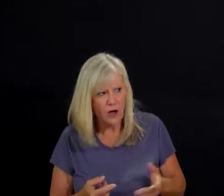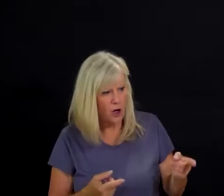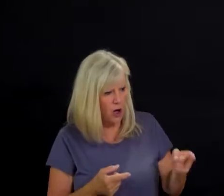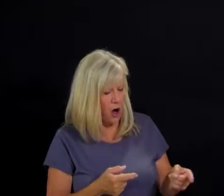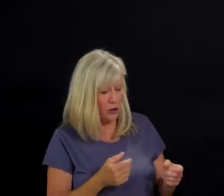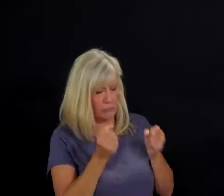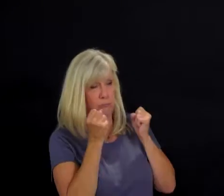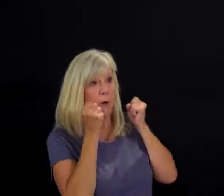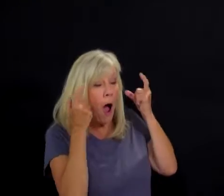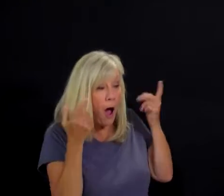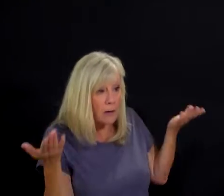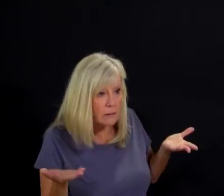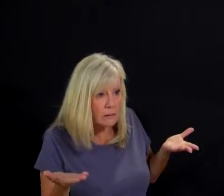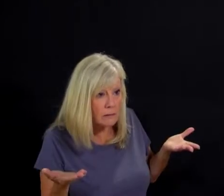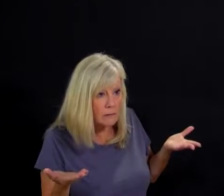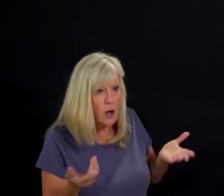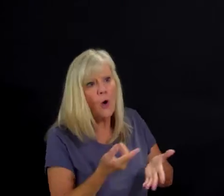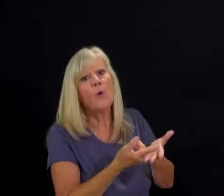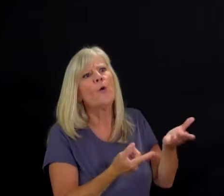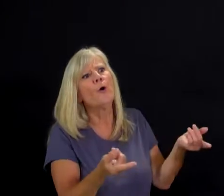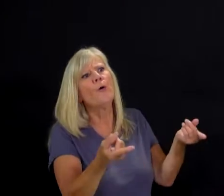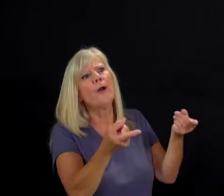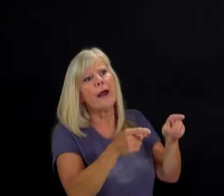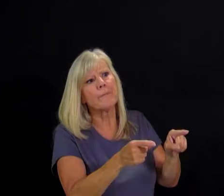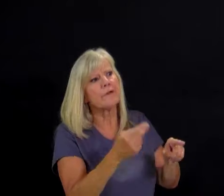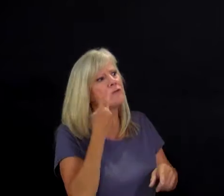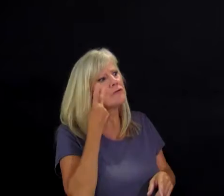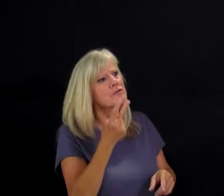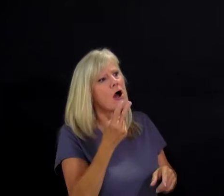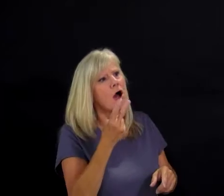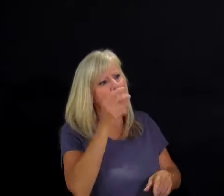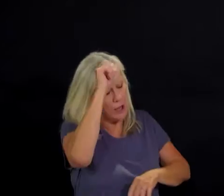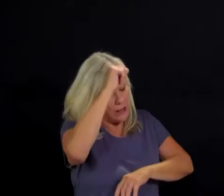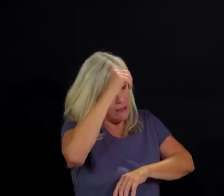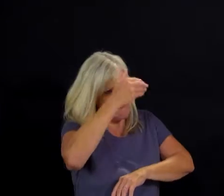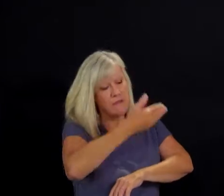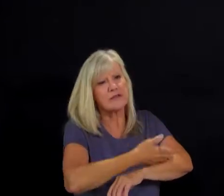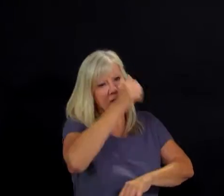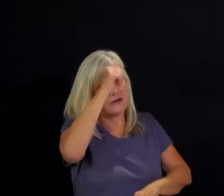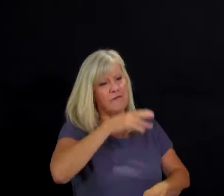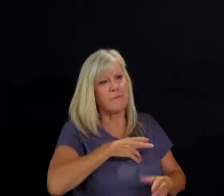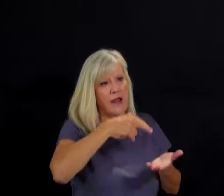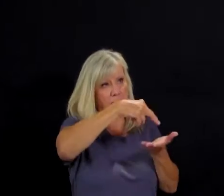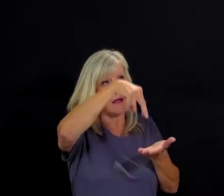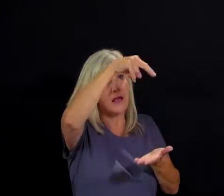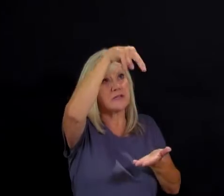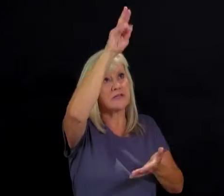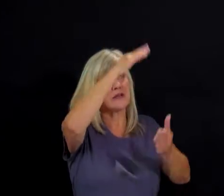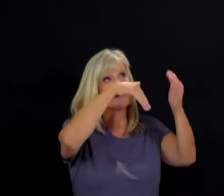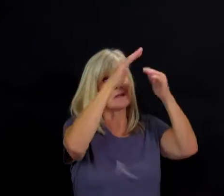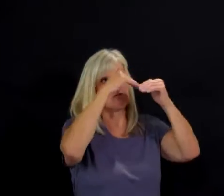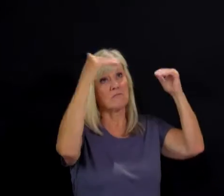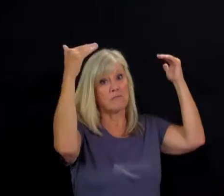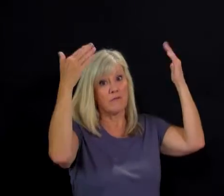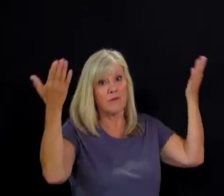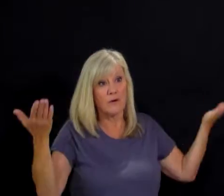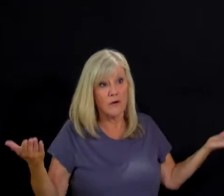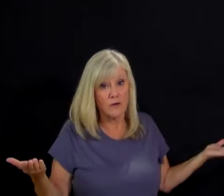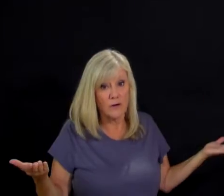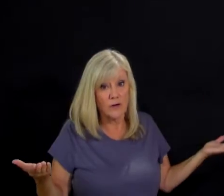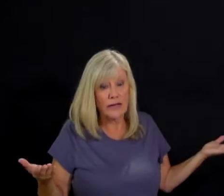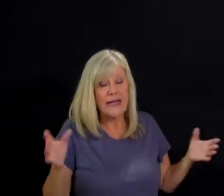you? What if you were to see the Son of Man ascending to where he was before? It is